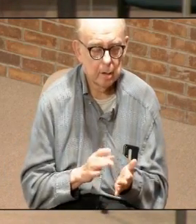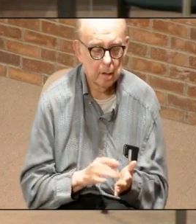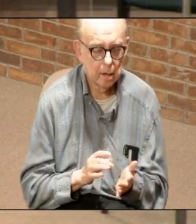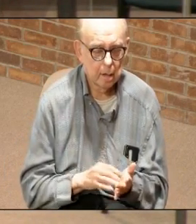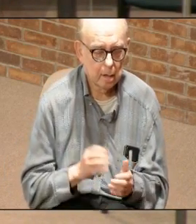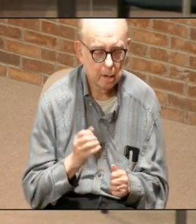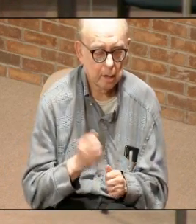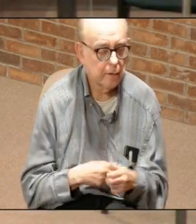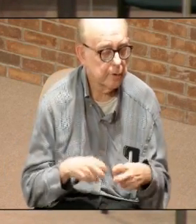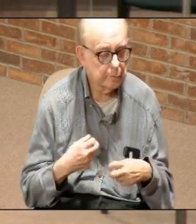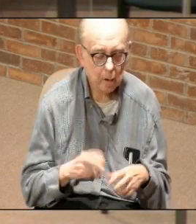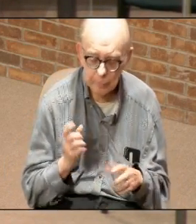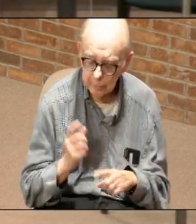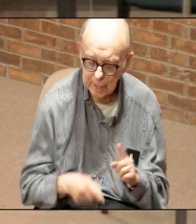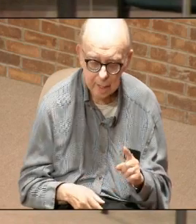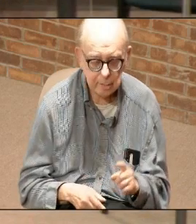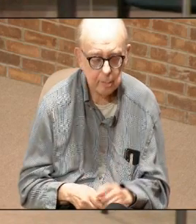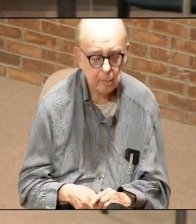medicate every problem,